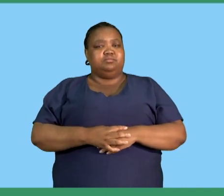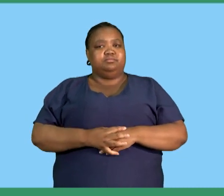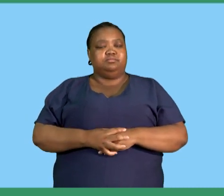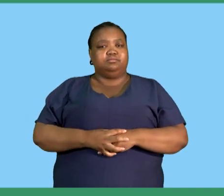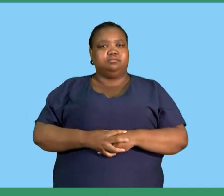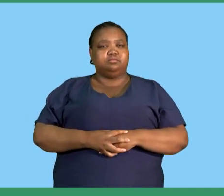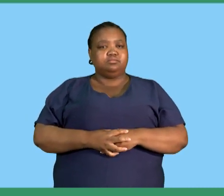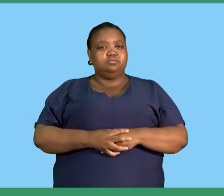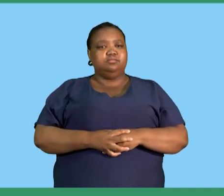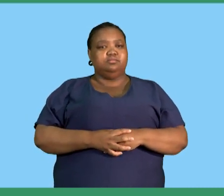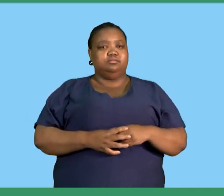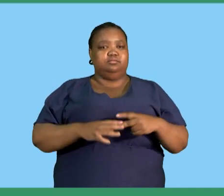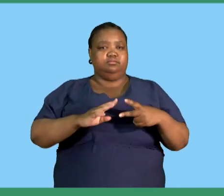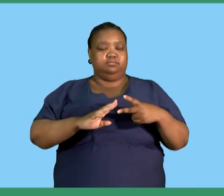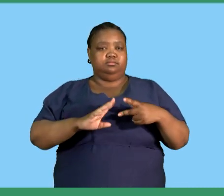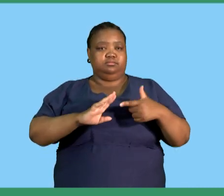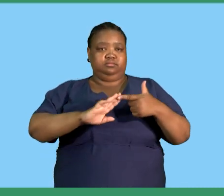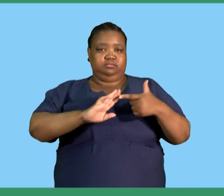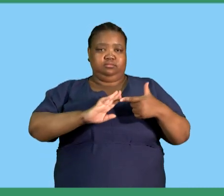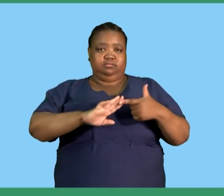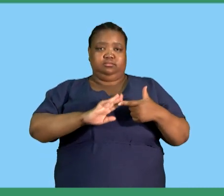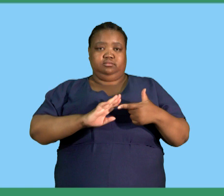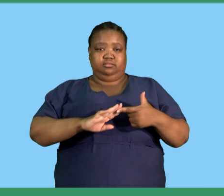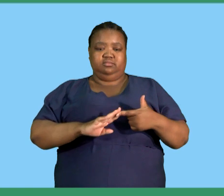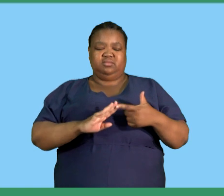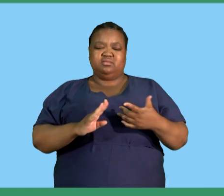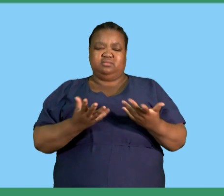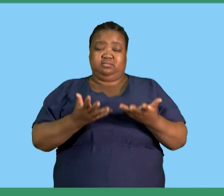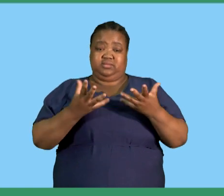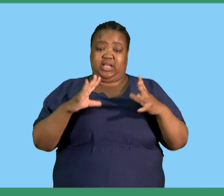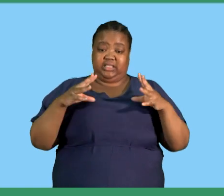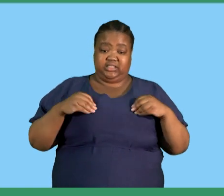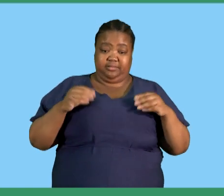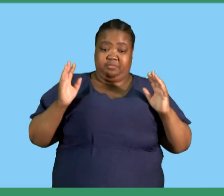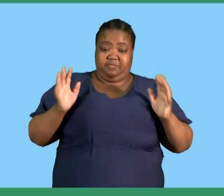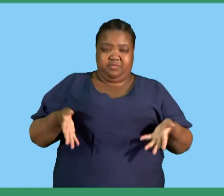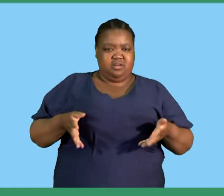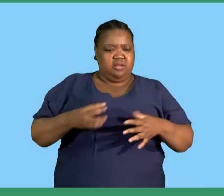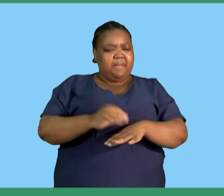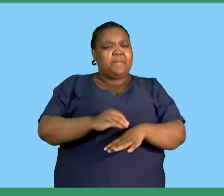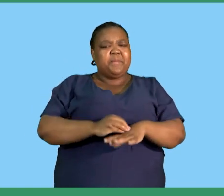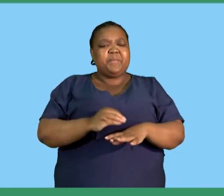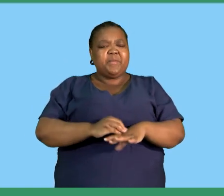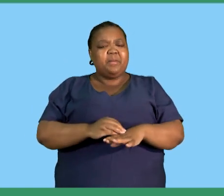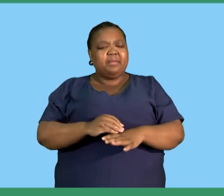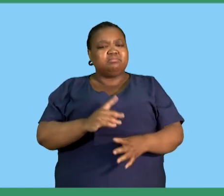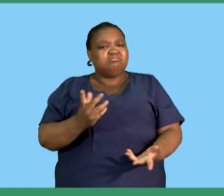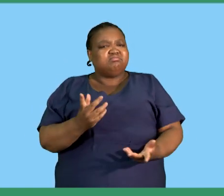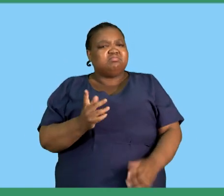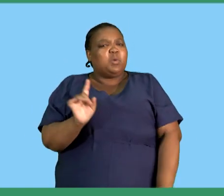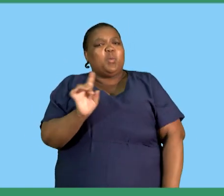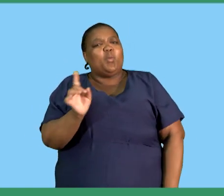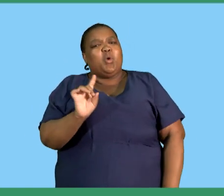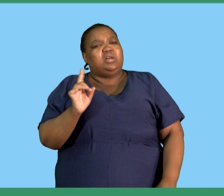we have a problem here in our business. But you need to identify the exact problem, not just acknowledge only, but identify